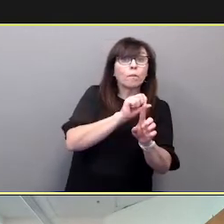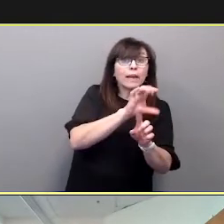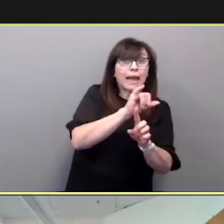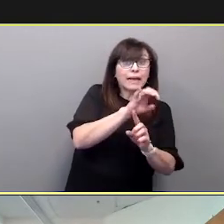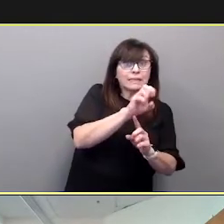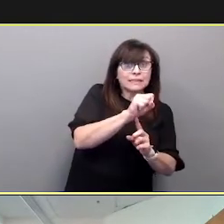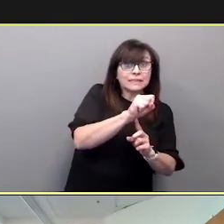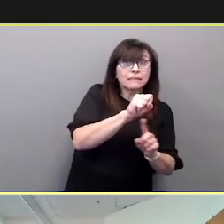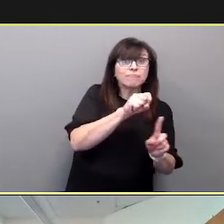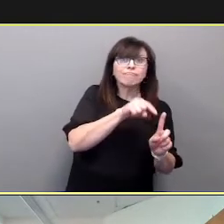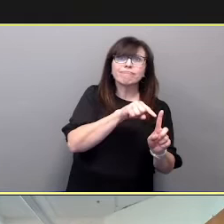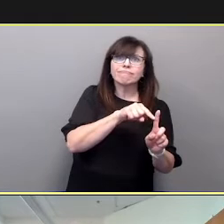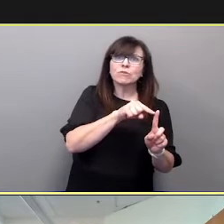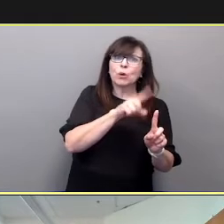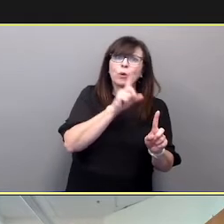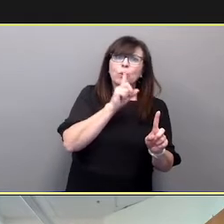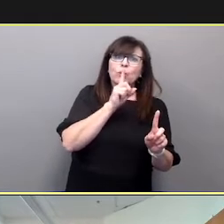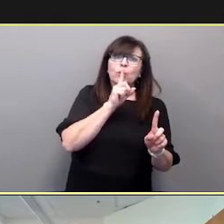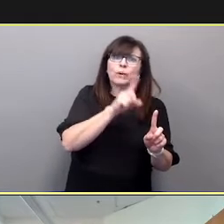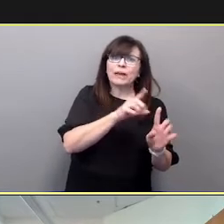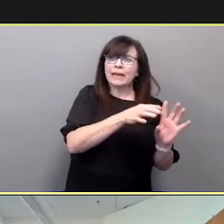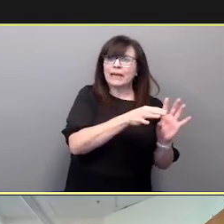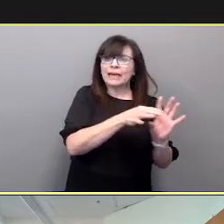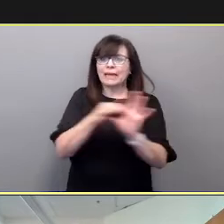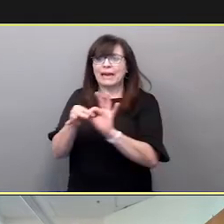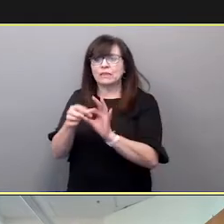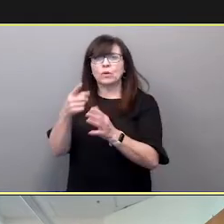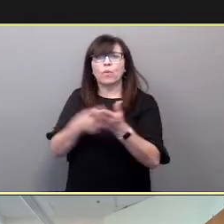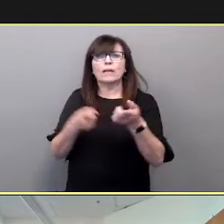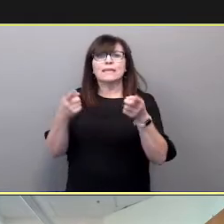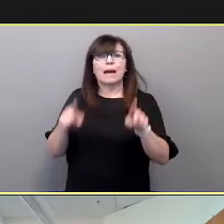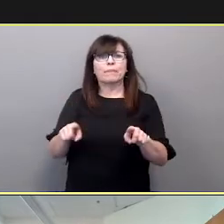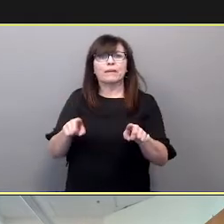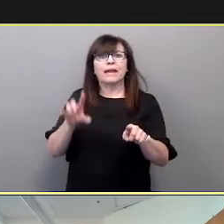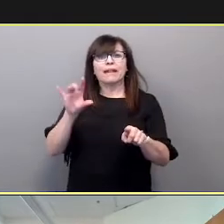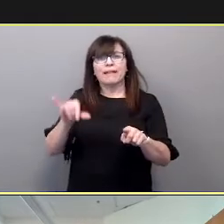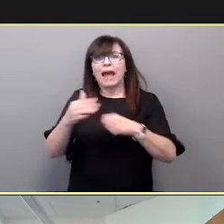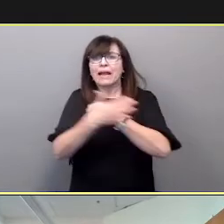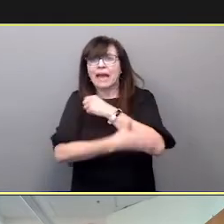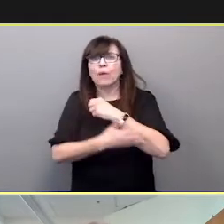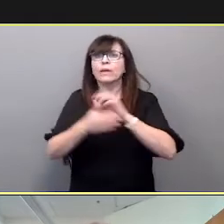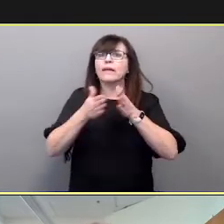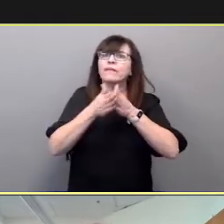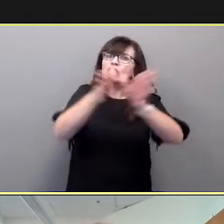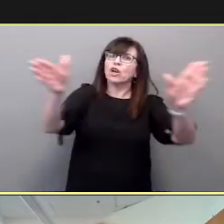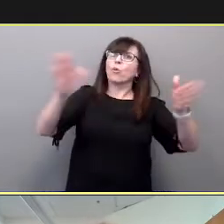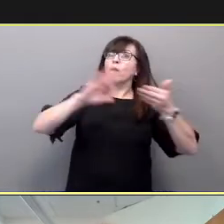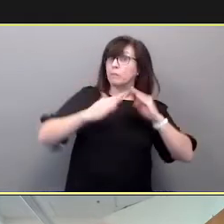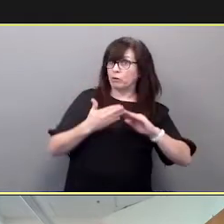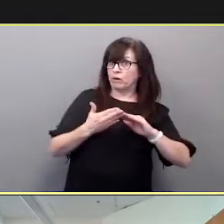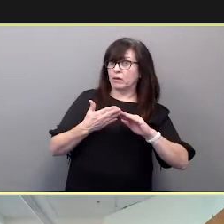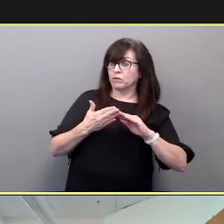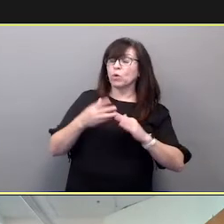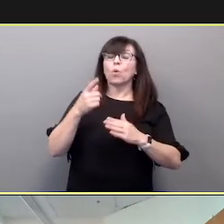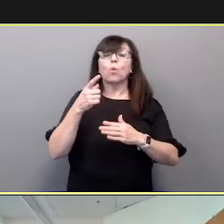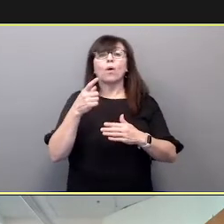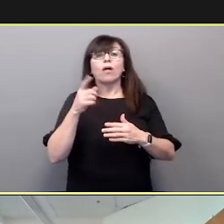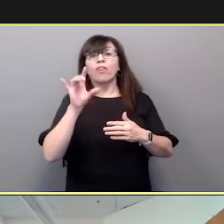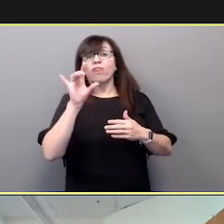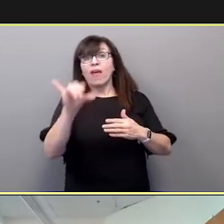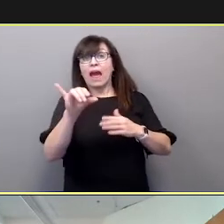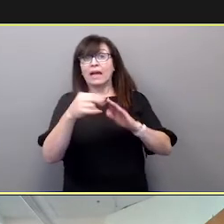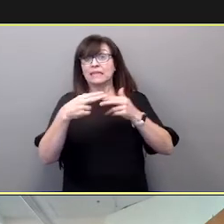are really tied to what's happening in that county, in the community. And so what we see here,